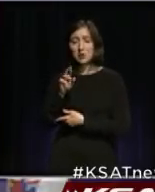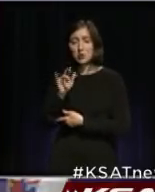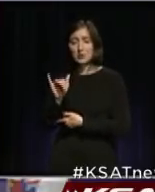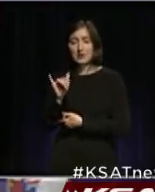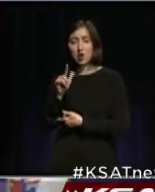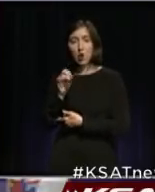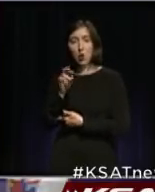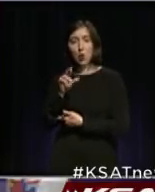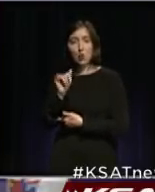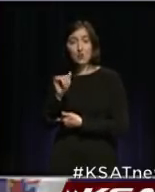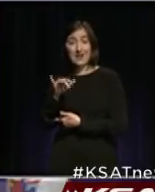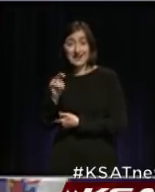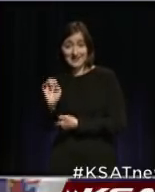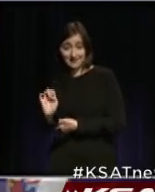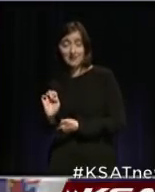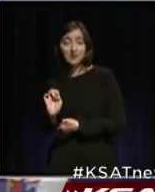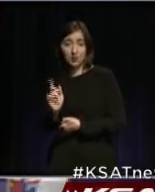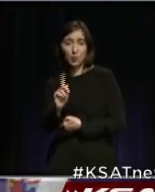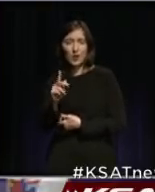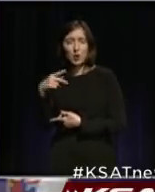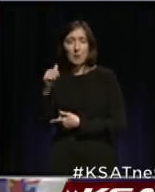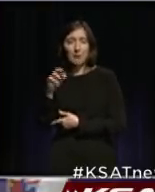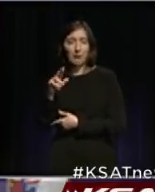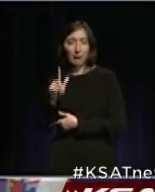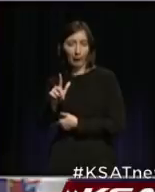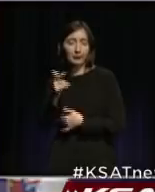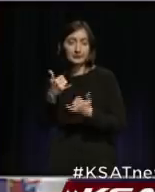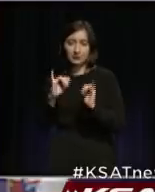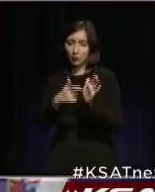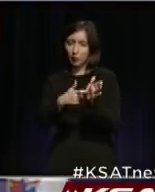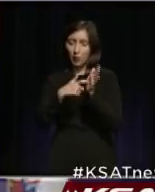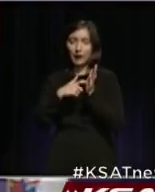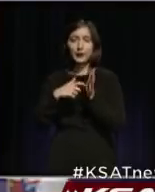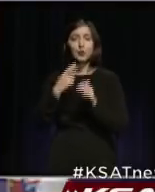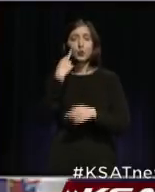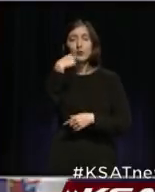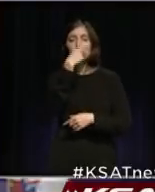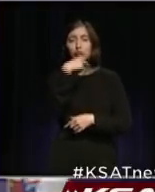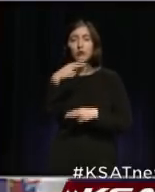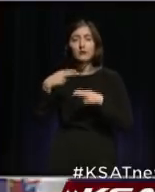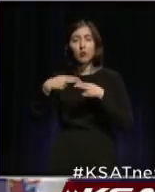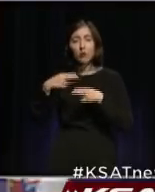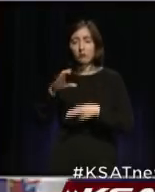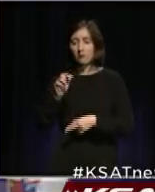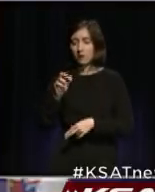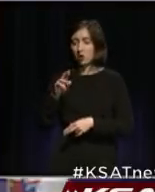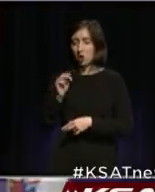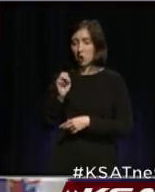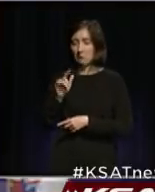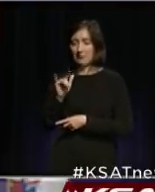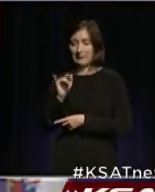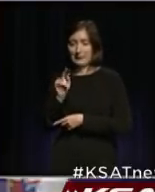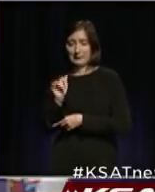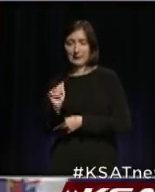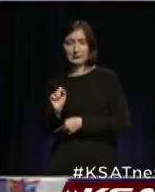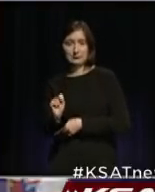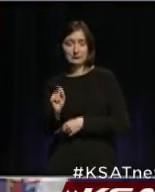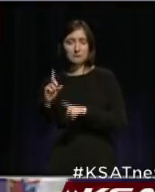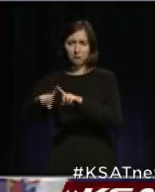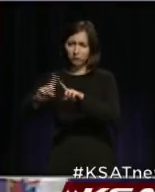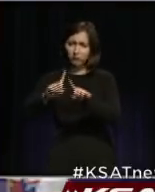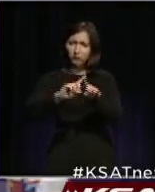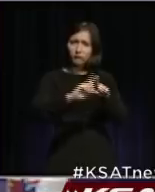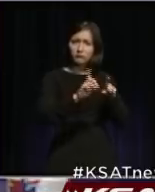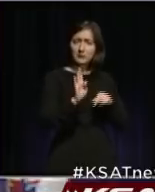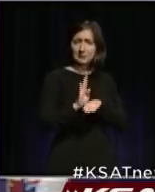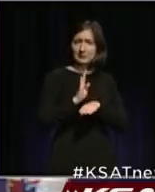restaurant. And as more businesses decide to continue to do what we've been doing, a requirement of face masks,